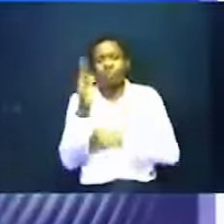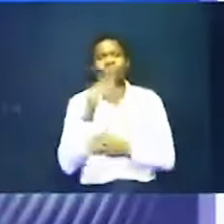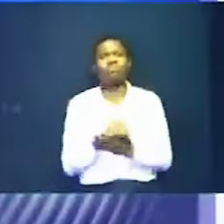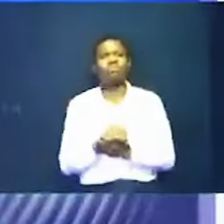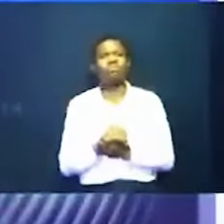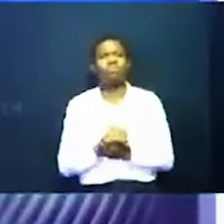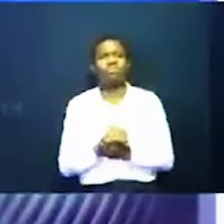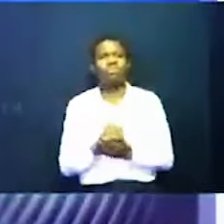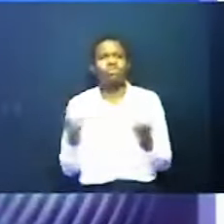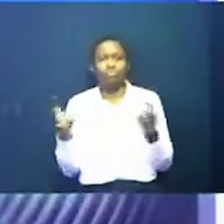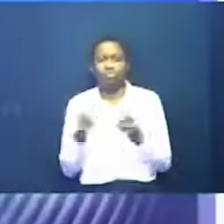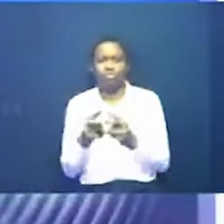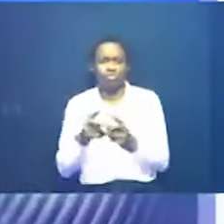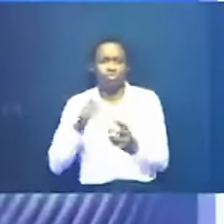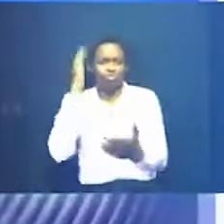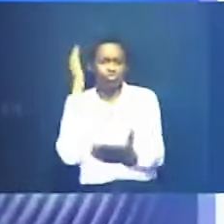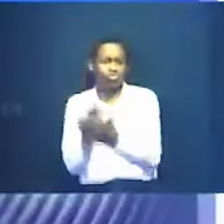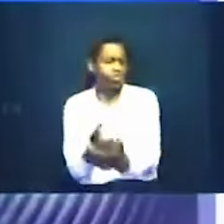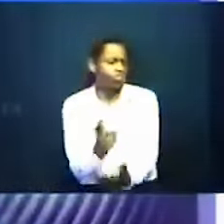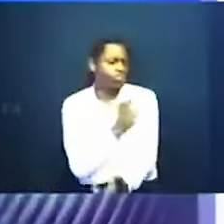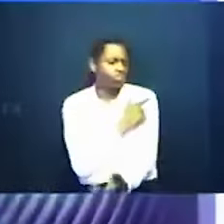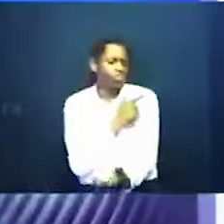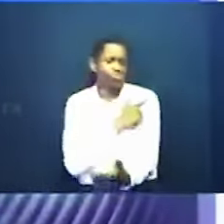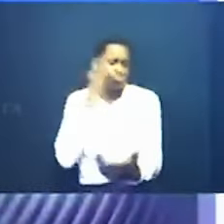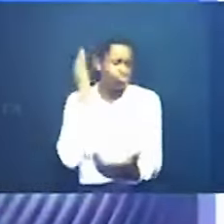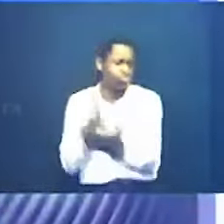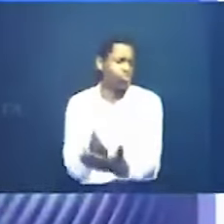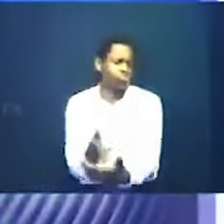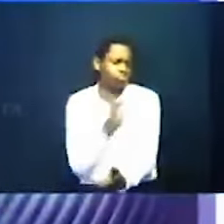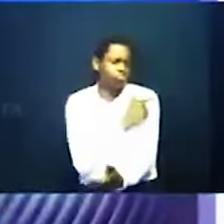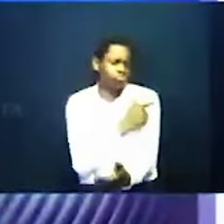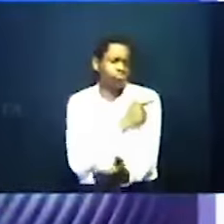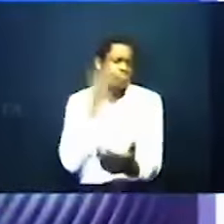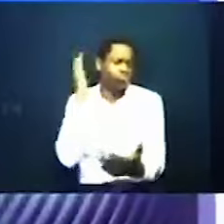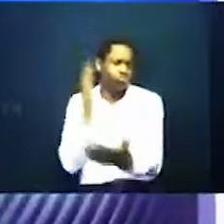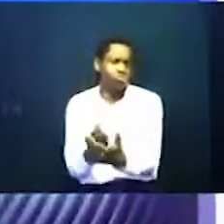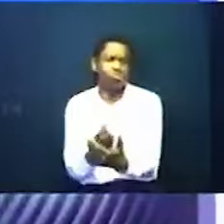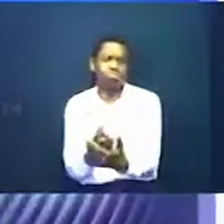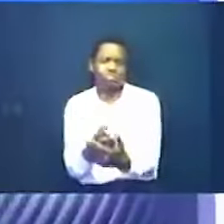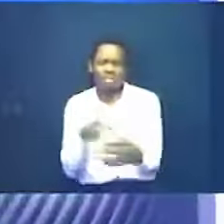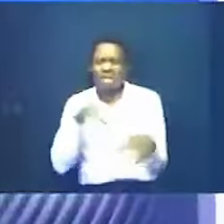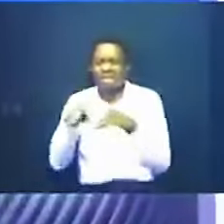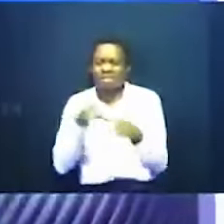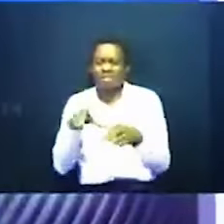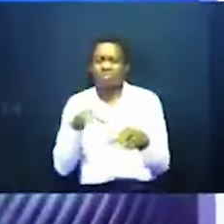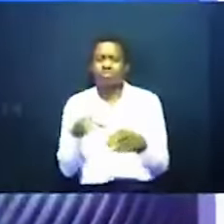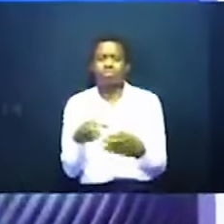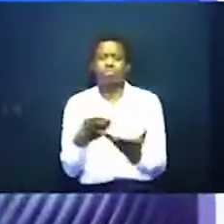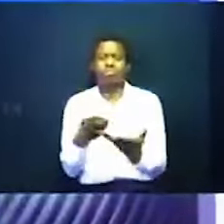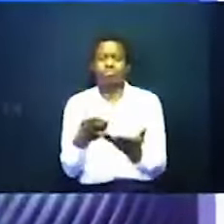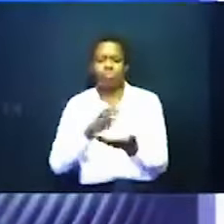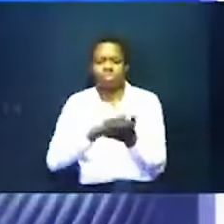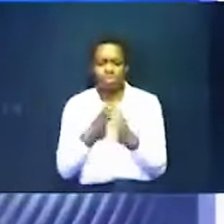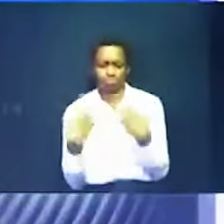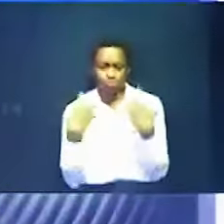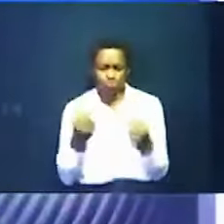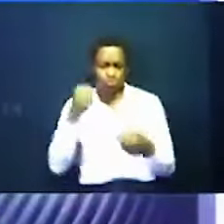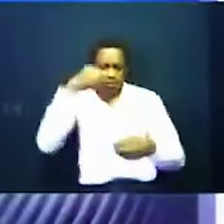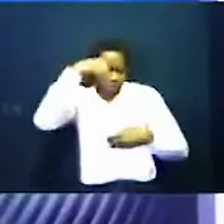let's repent from slothfulness. Let us be strong on the